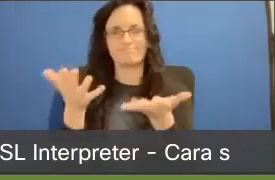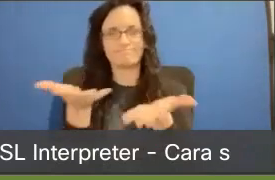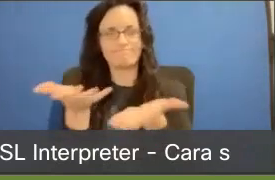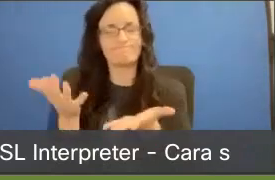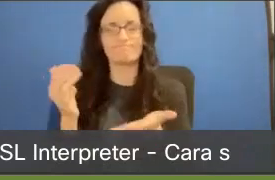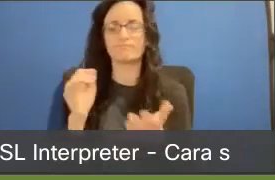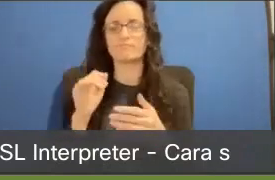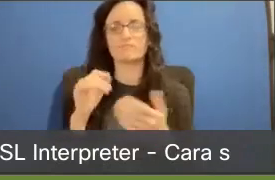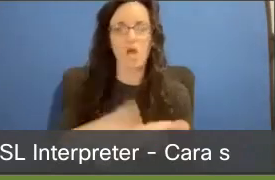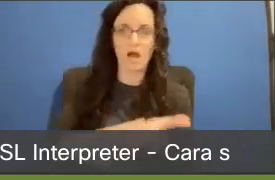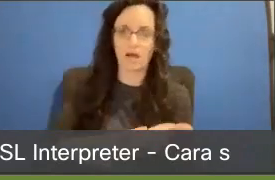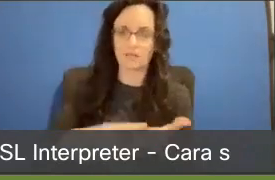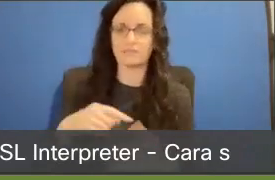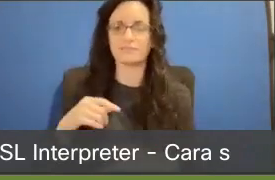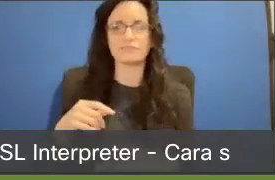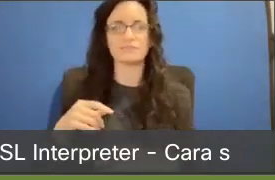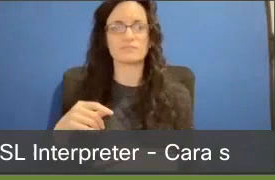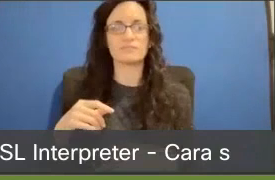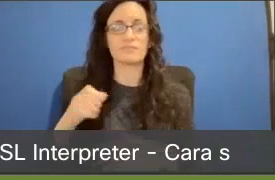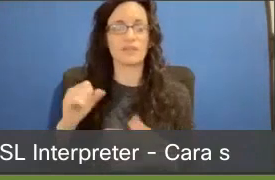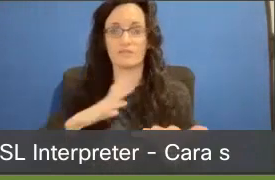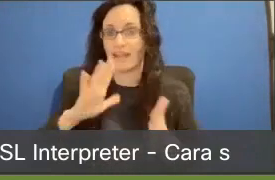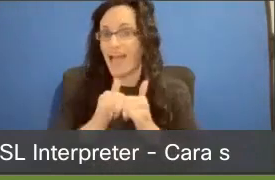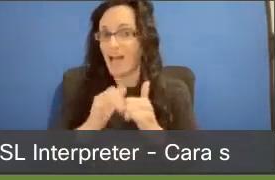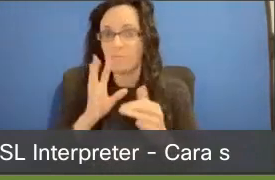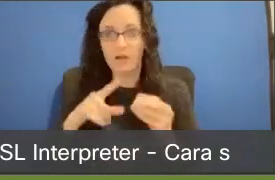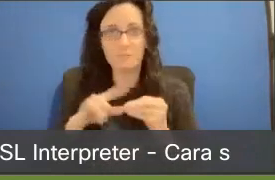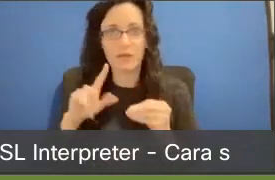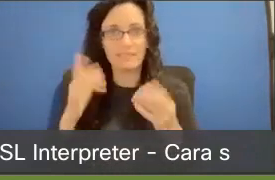jump ahead here and talk about, so how to even talk about that then.